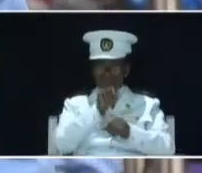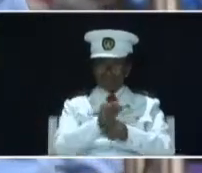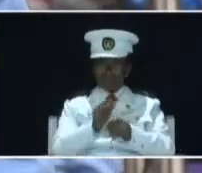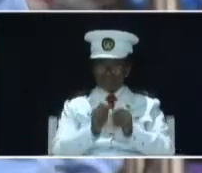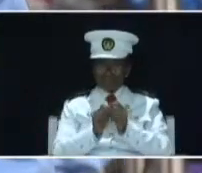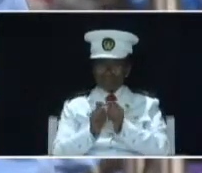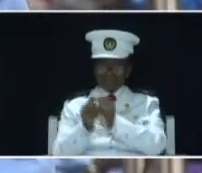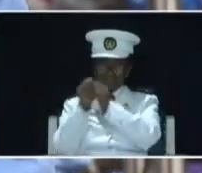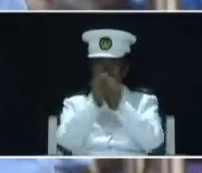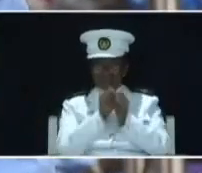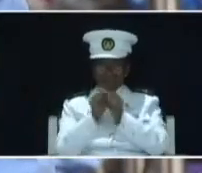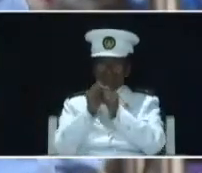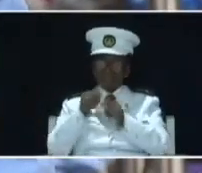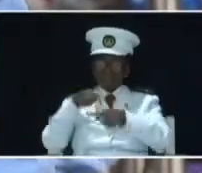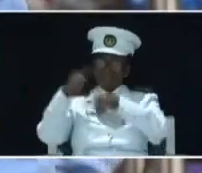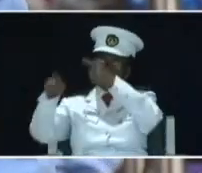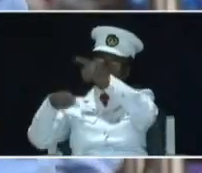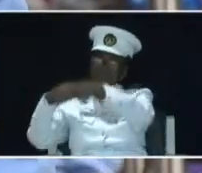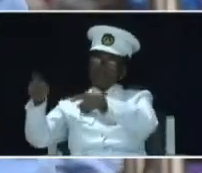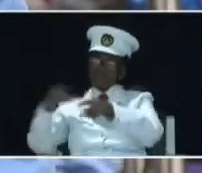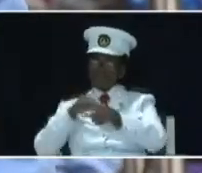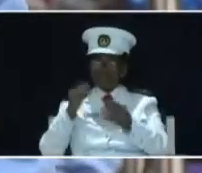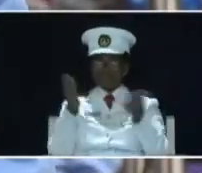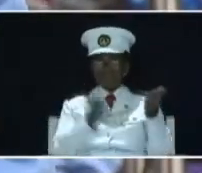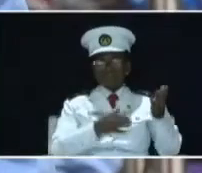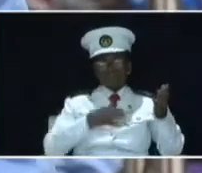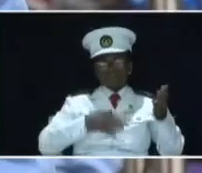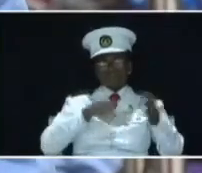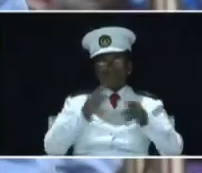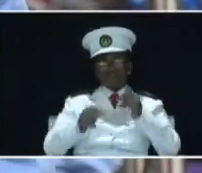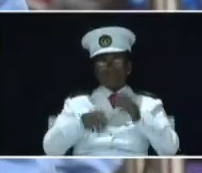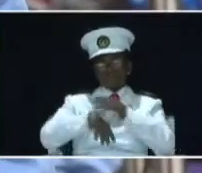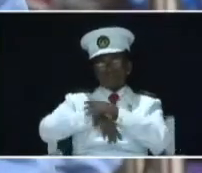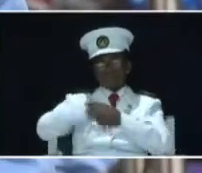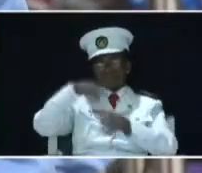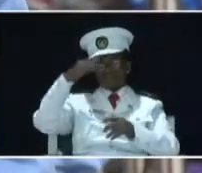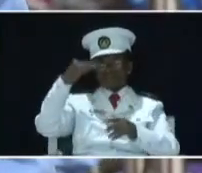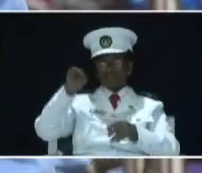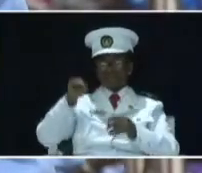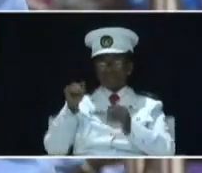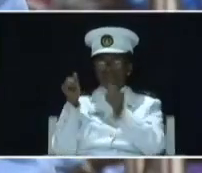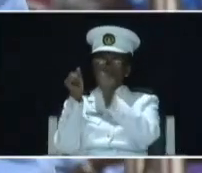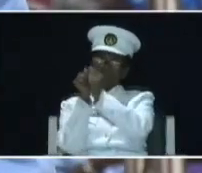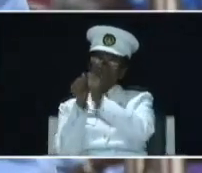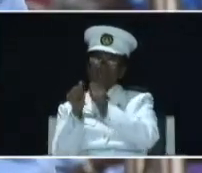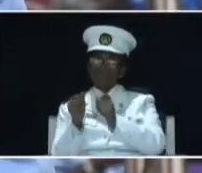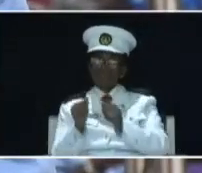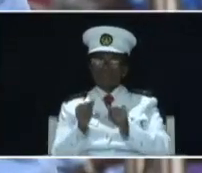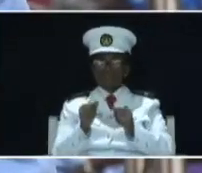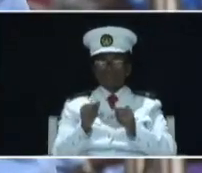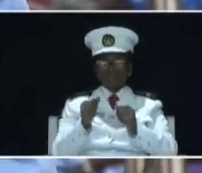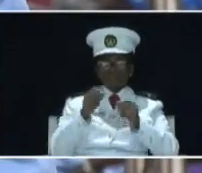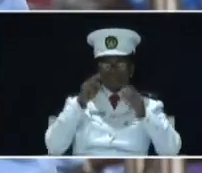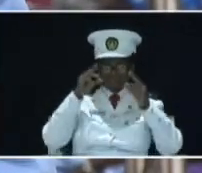Go and bring my people out of bondage. Moses said,